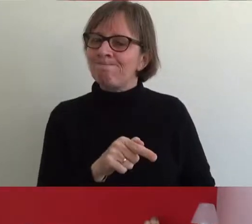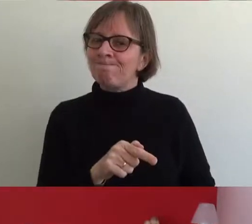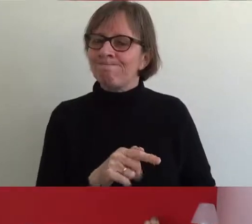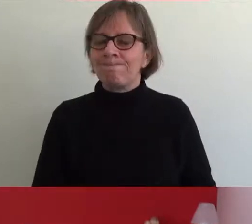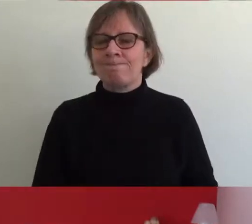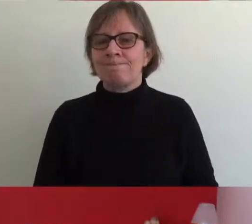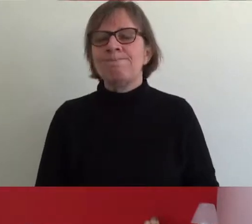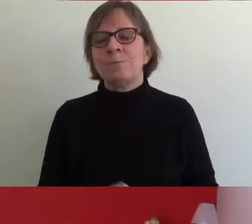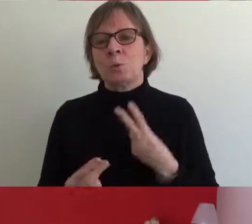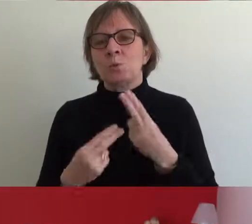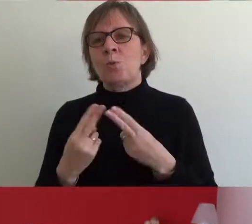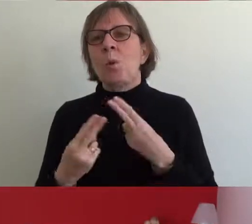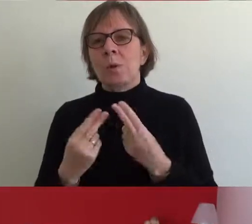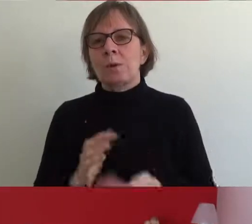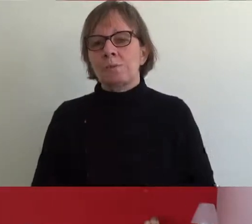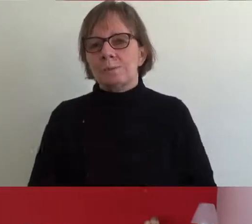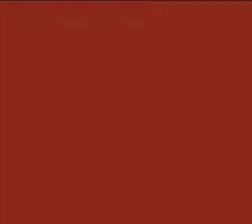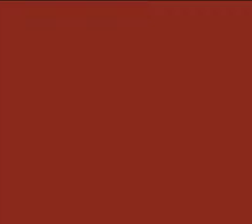People of the Risen King.